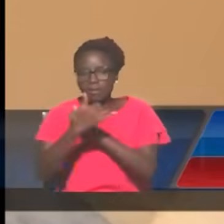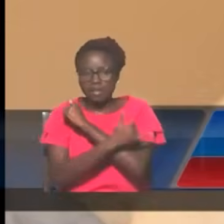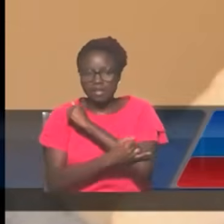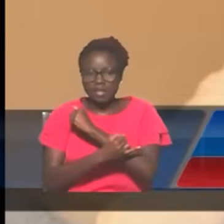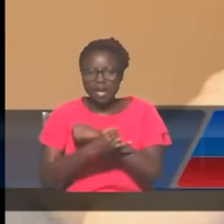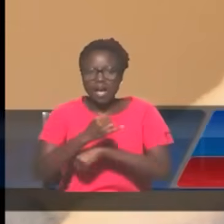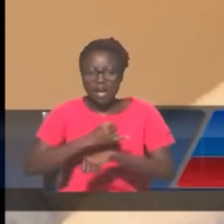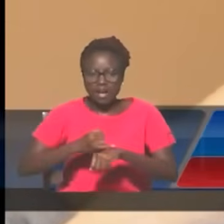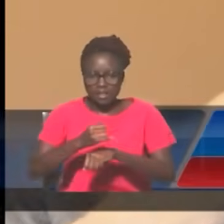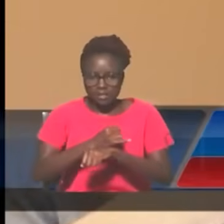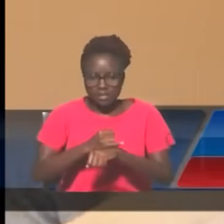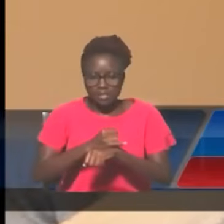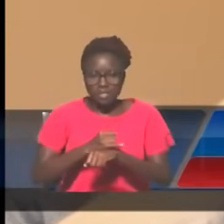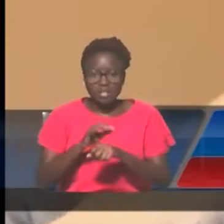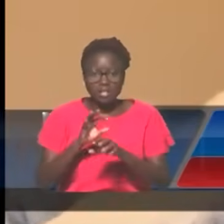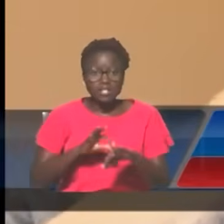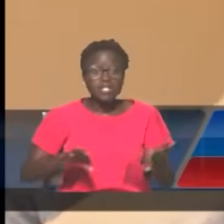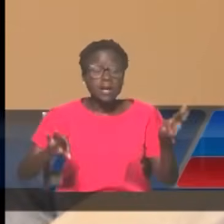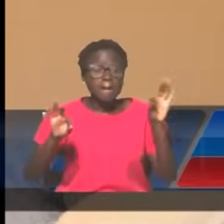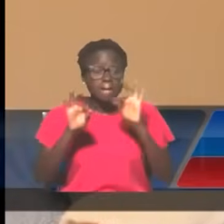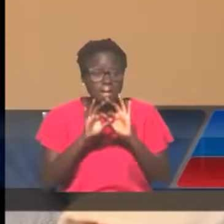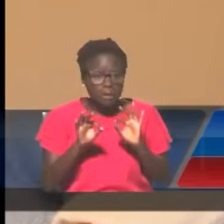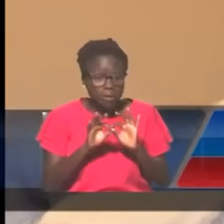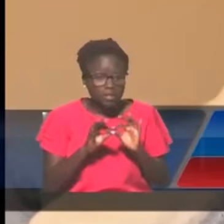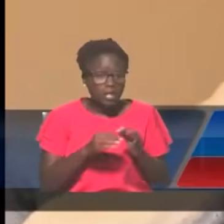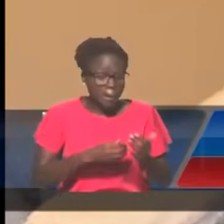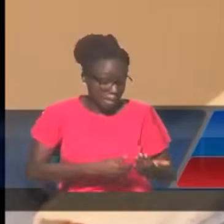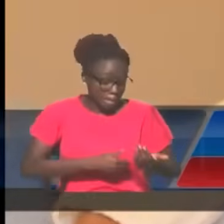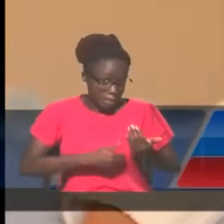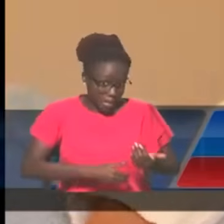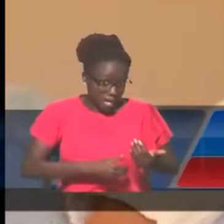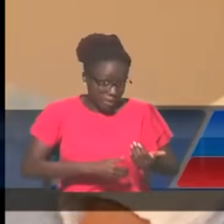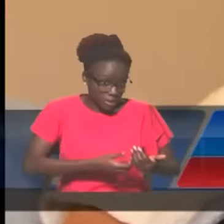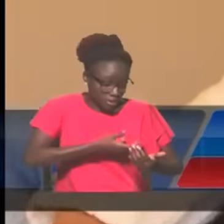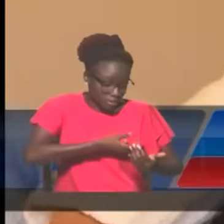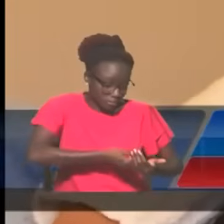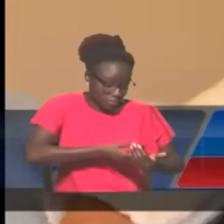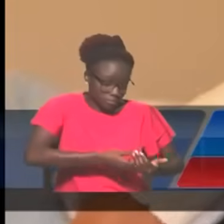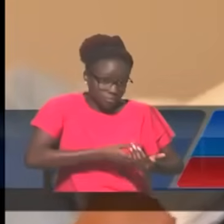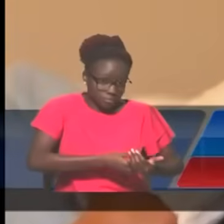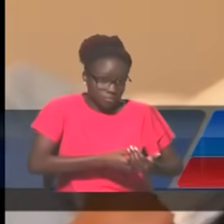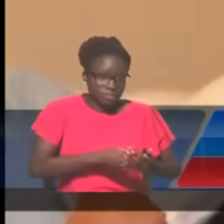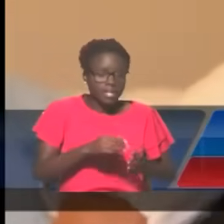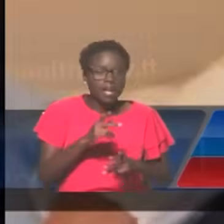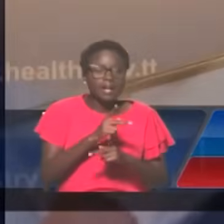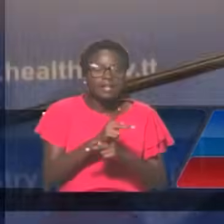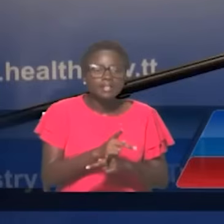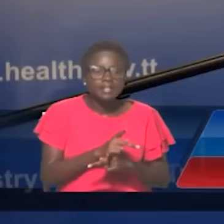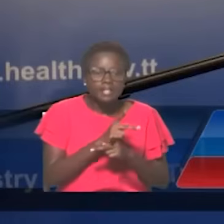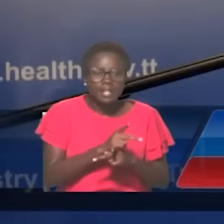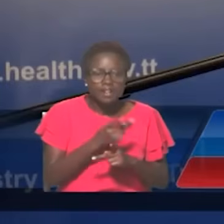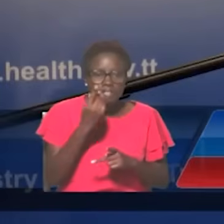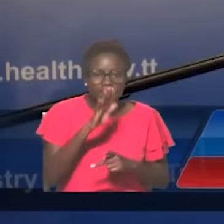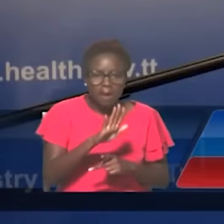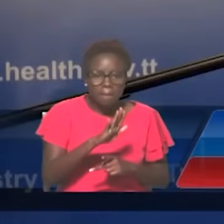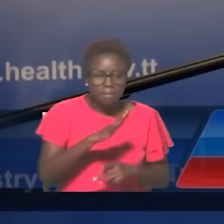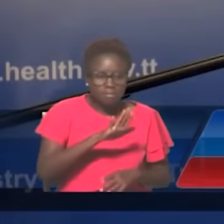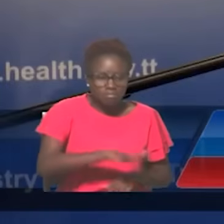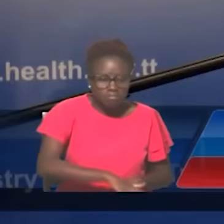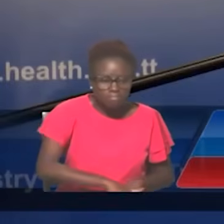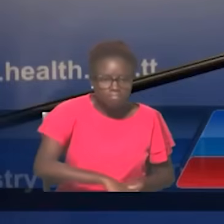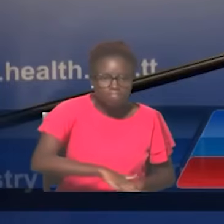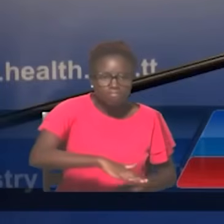long-term benefits of breastfeeding, not just for newborns, but for preventing chronic illnesses in adulthood.